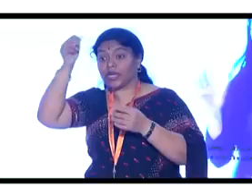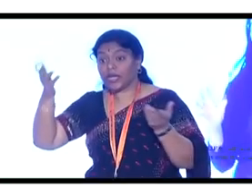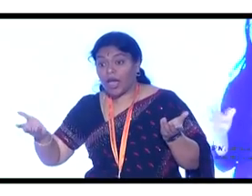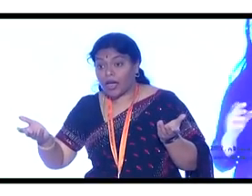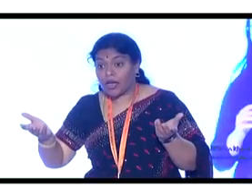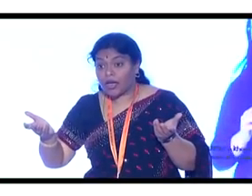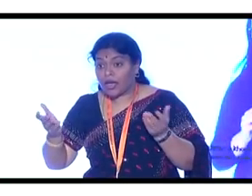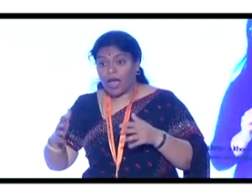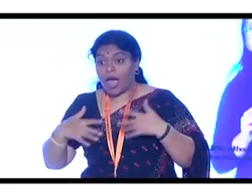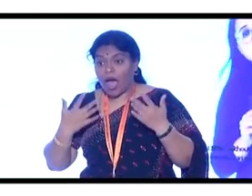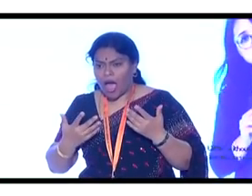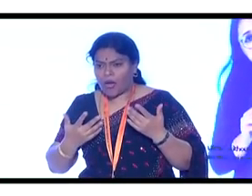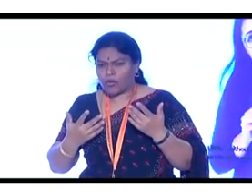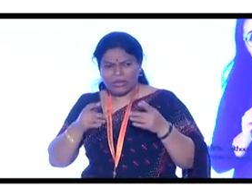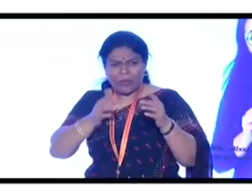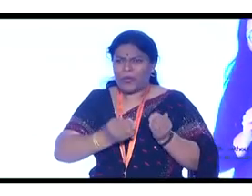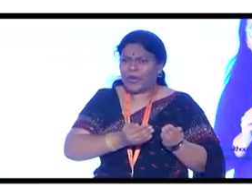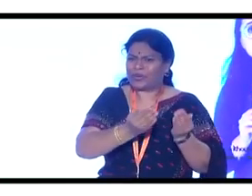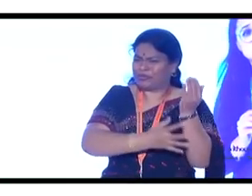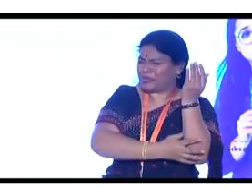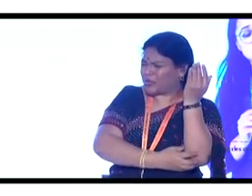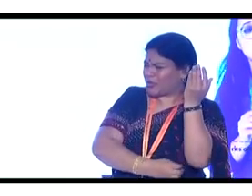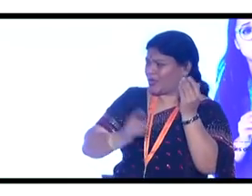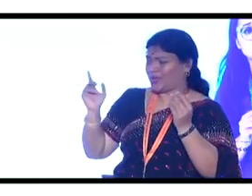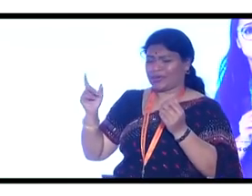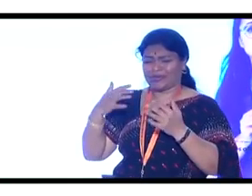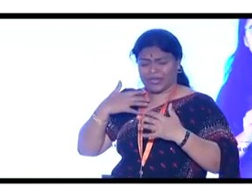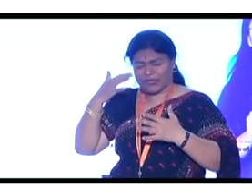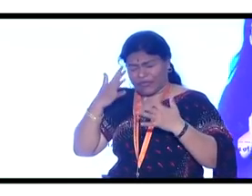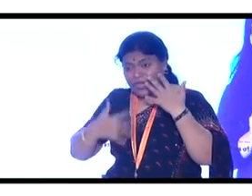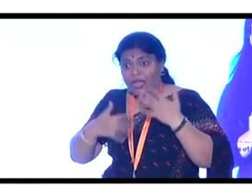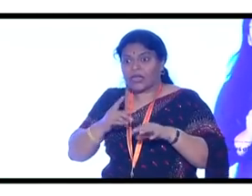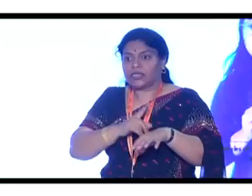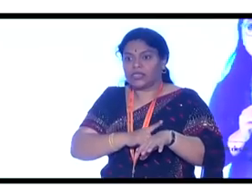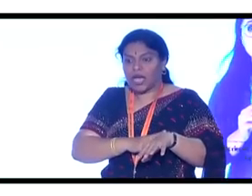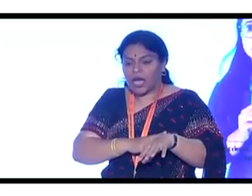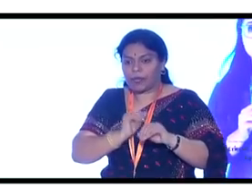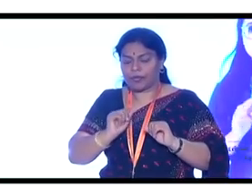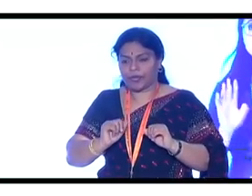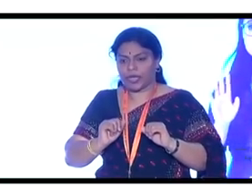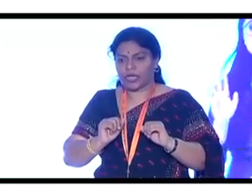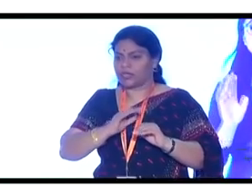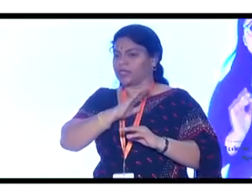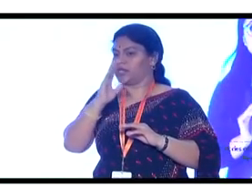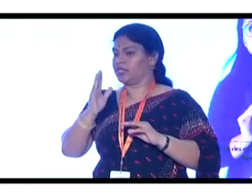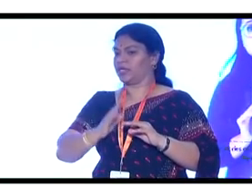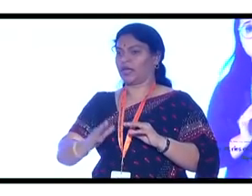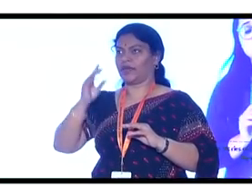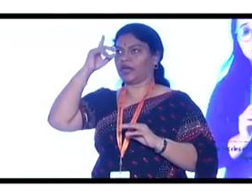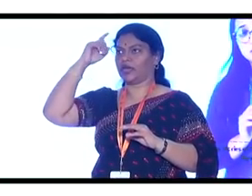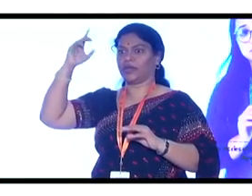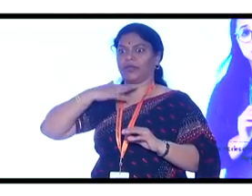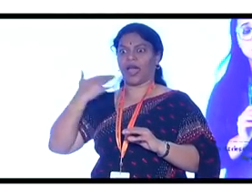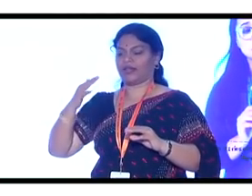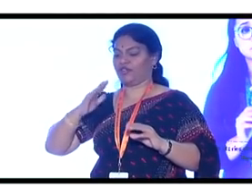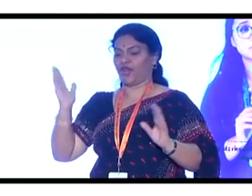this manner, in that slum, in that starving situation, I never let the dreams in my